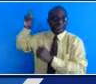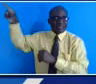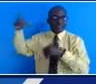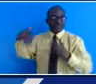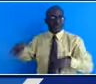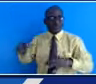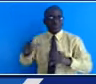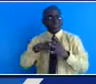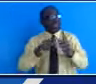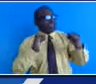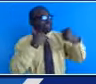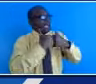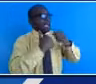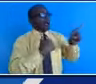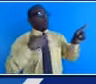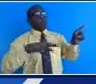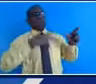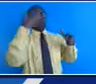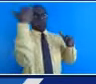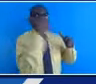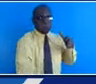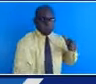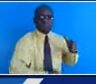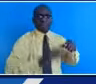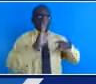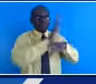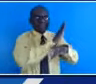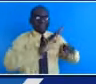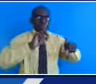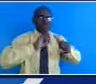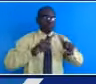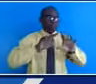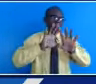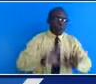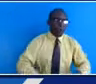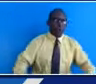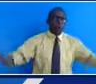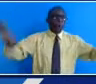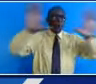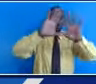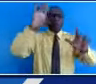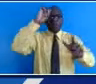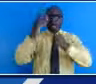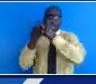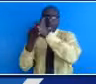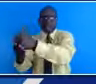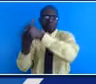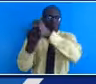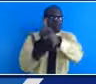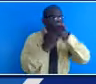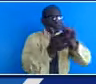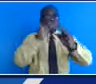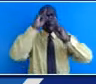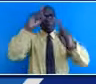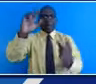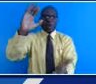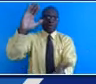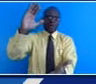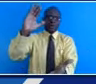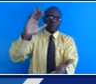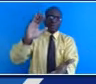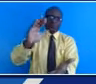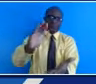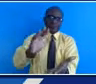in this task force, they can contact me. My email is bgibbons@westchestergov.com, and people can